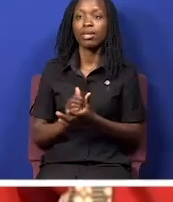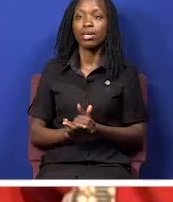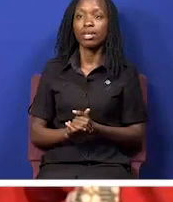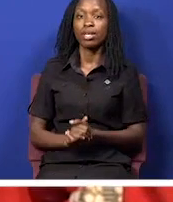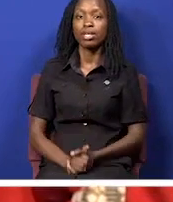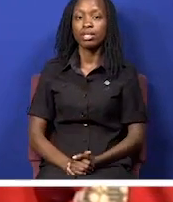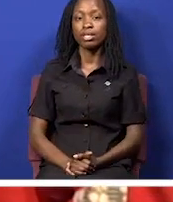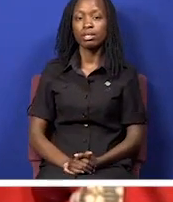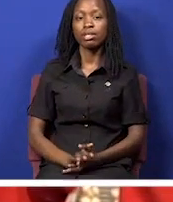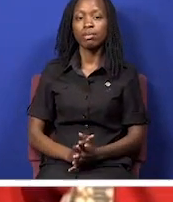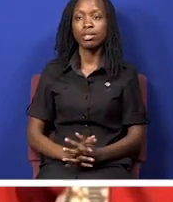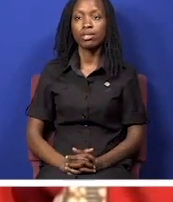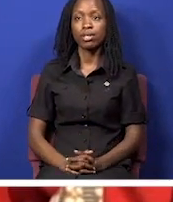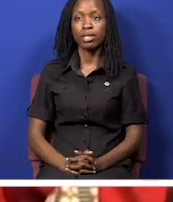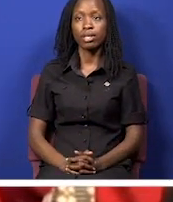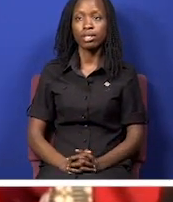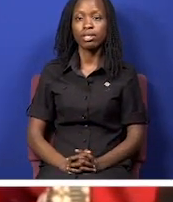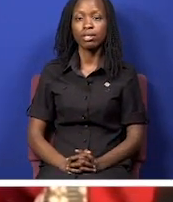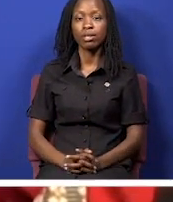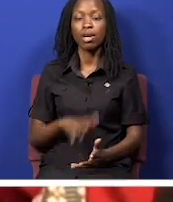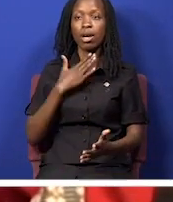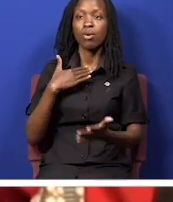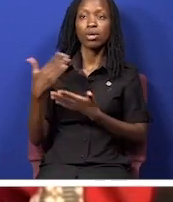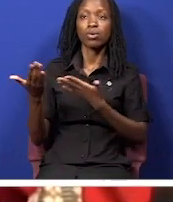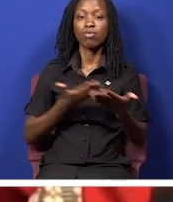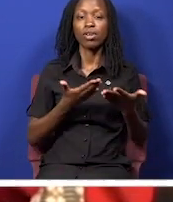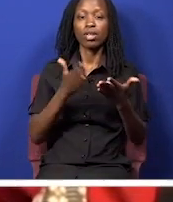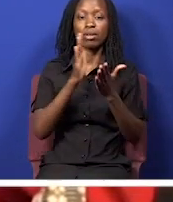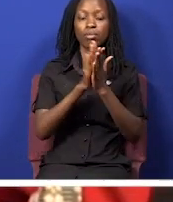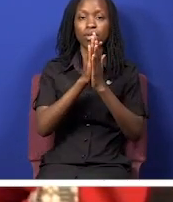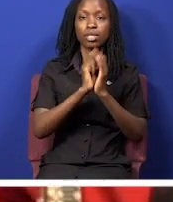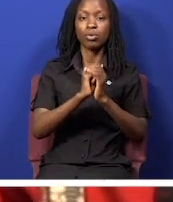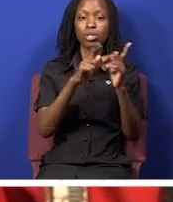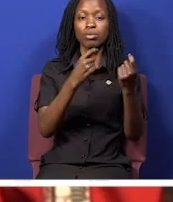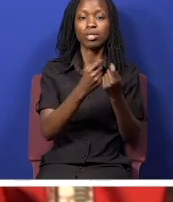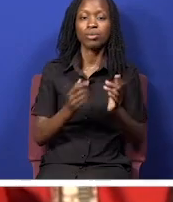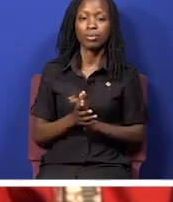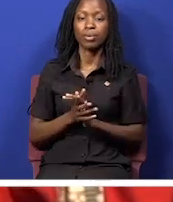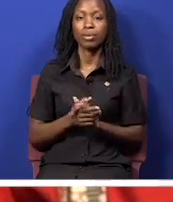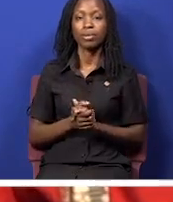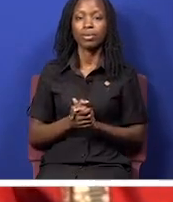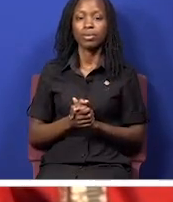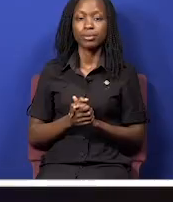Amen. I will now like to invite the praise and worship.